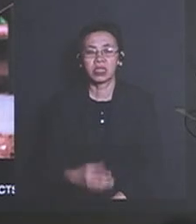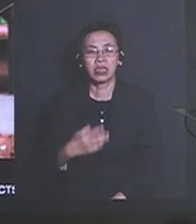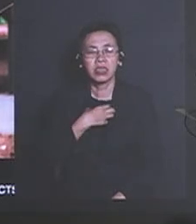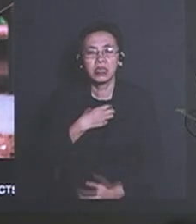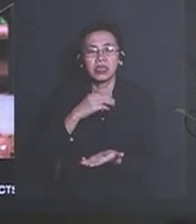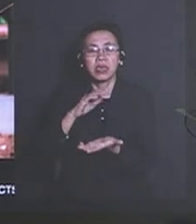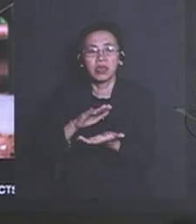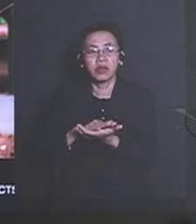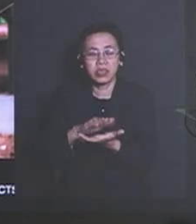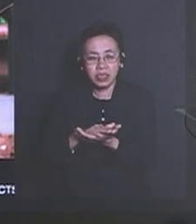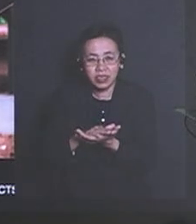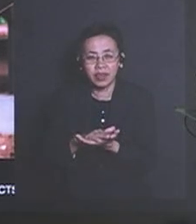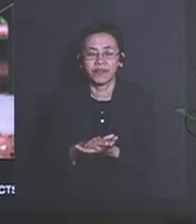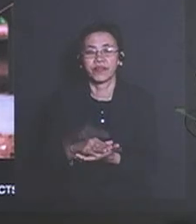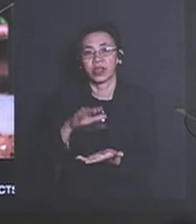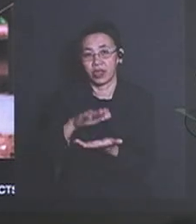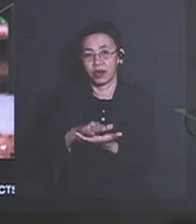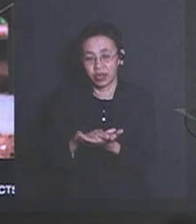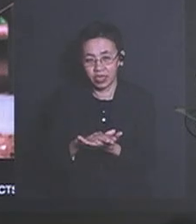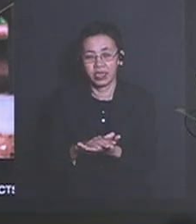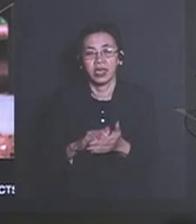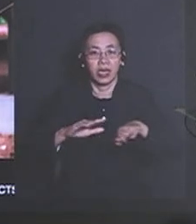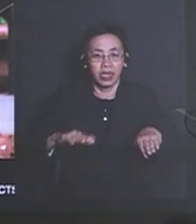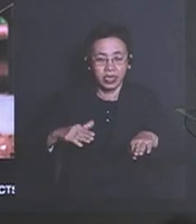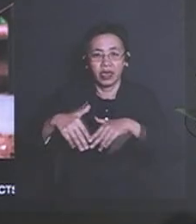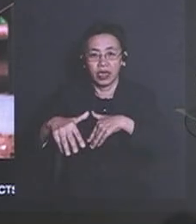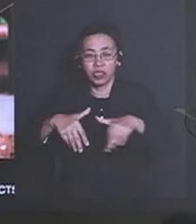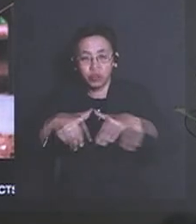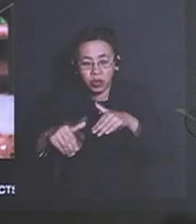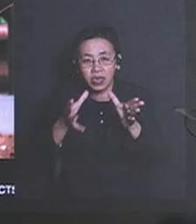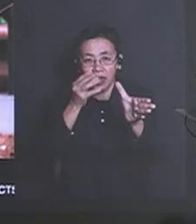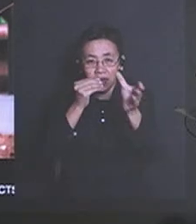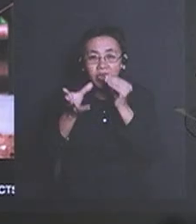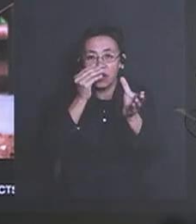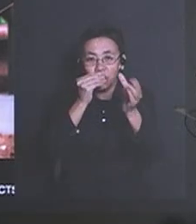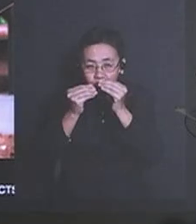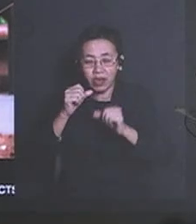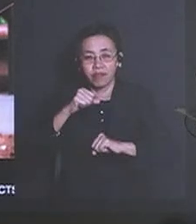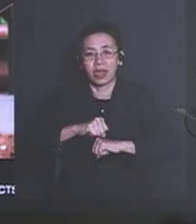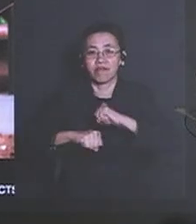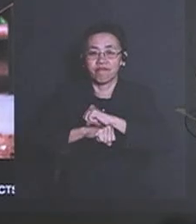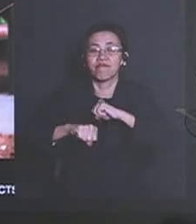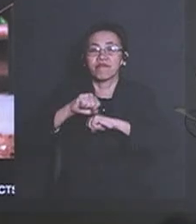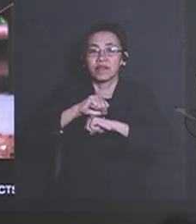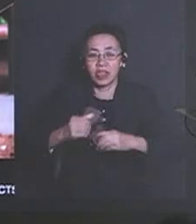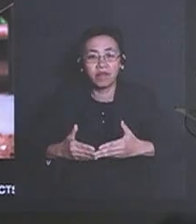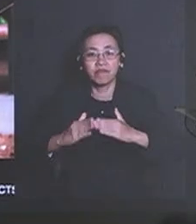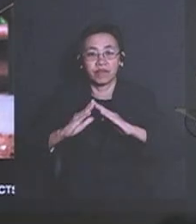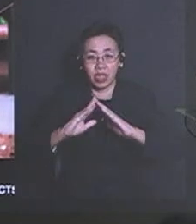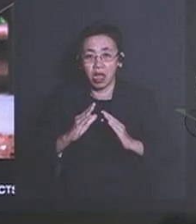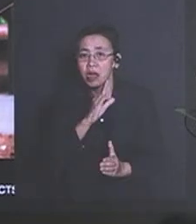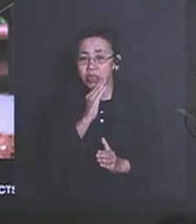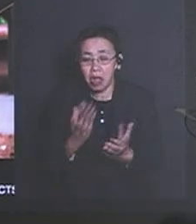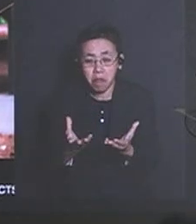understand about earthquake-proof building, which they have never seen before. The selected building materials are